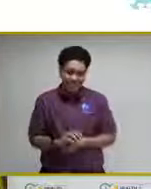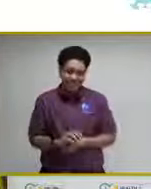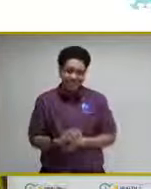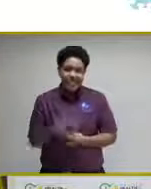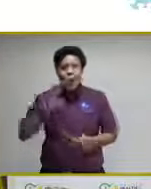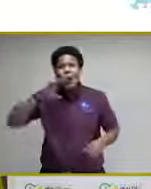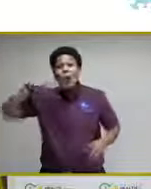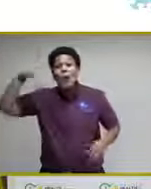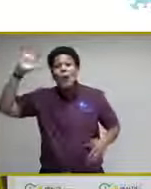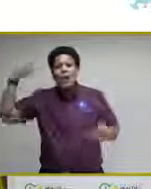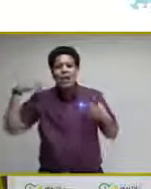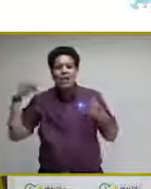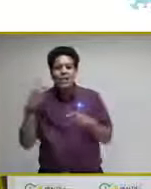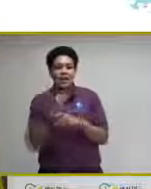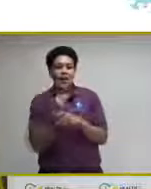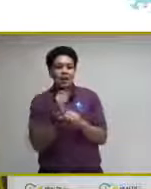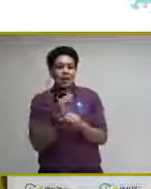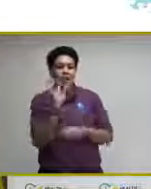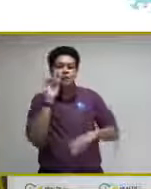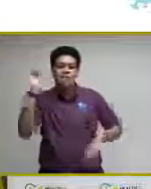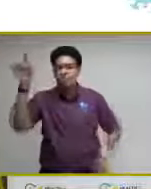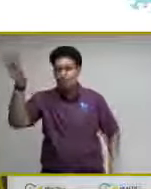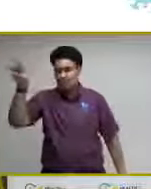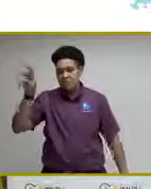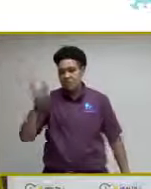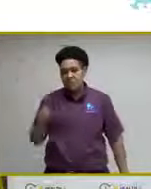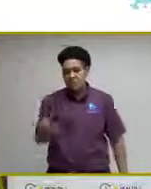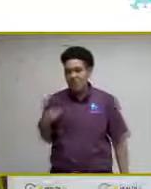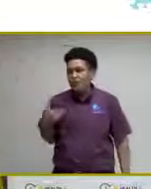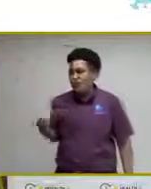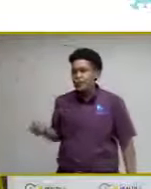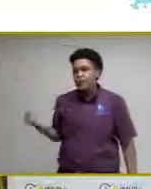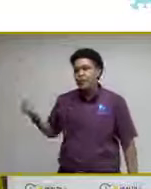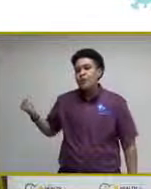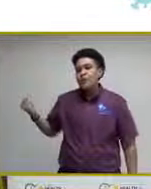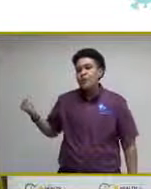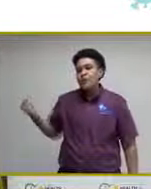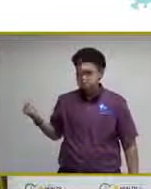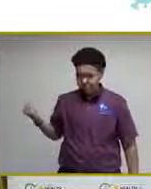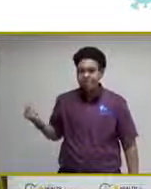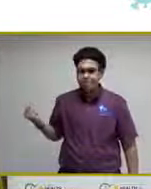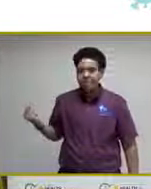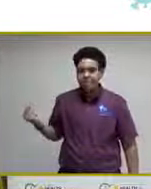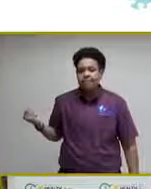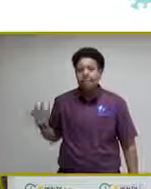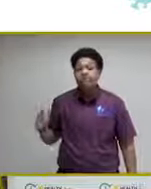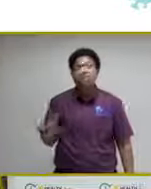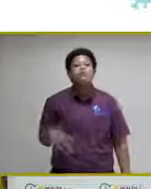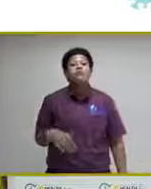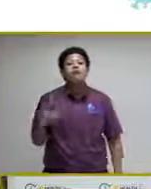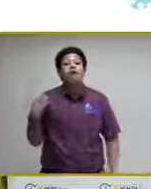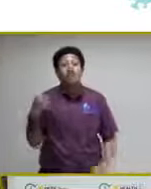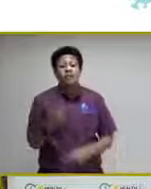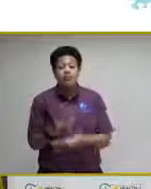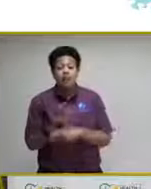older healthcare workers will be prioritized over younger healthcare workers. Healthcare workers with